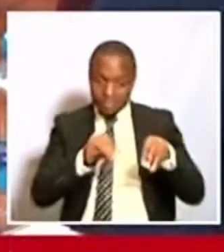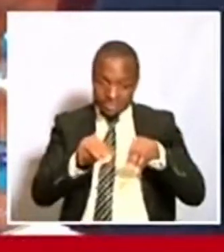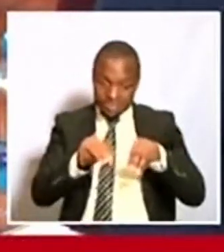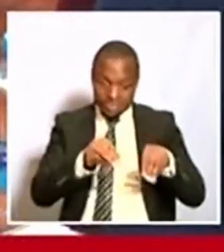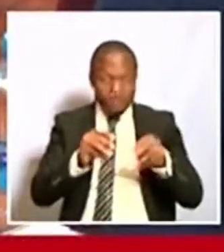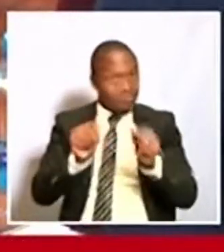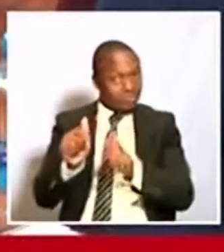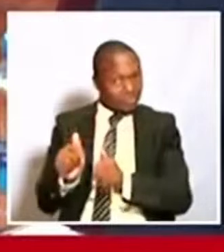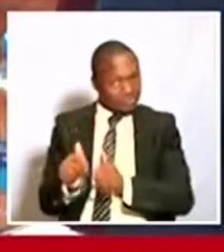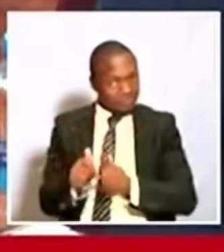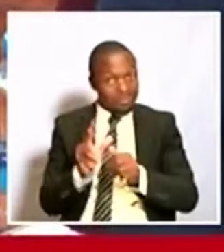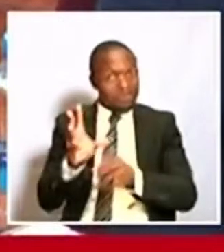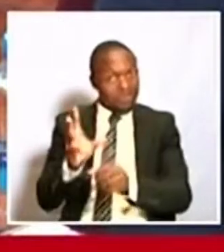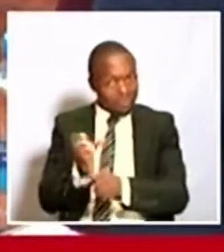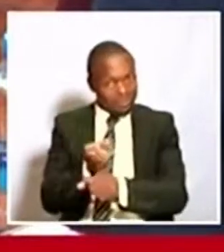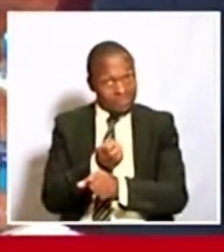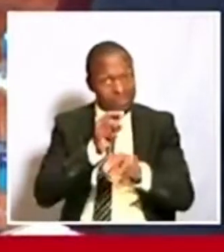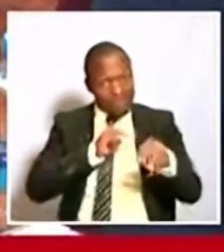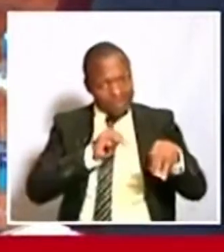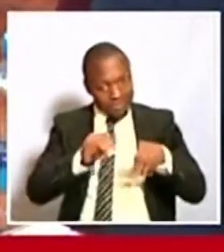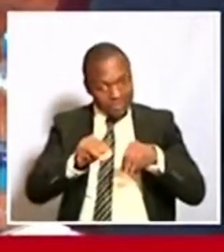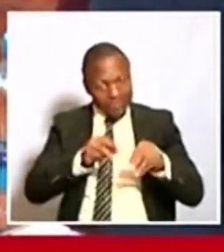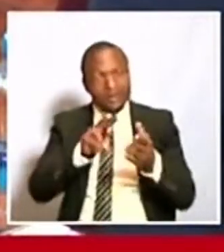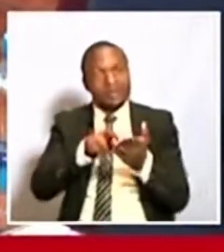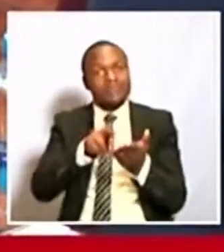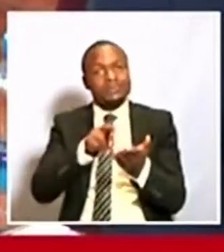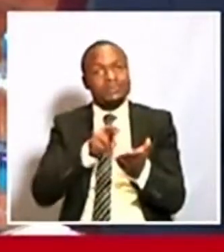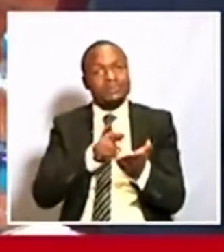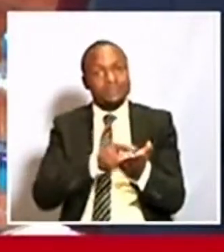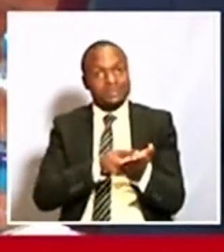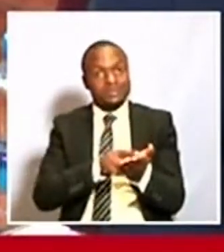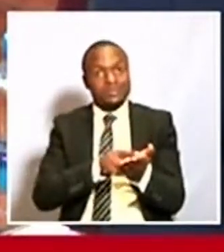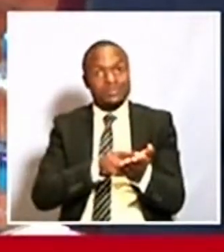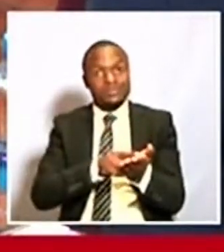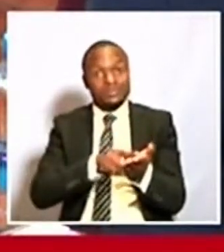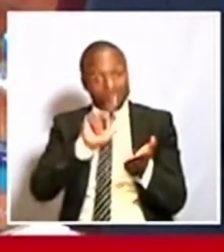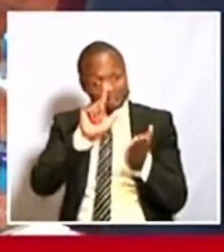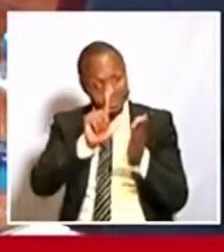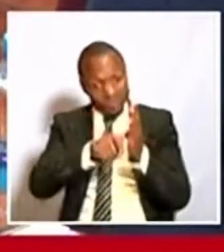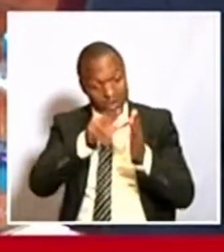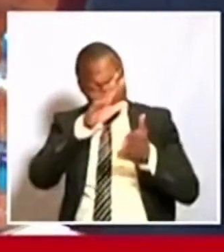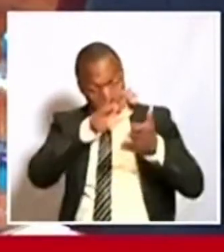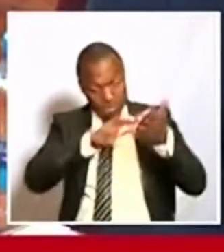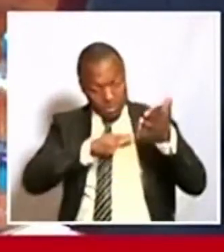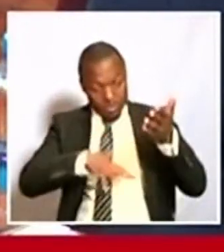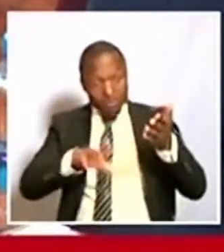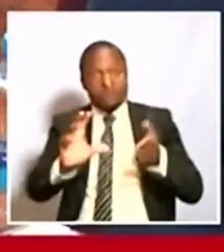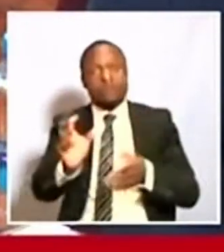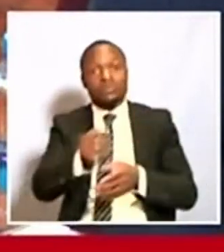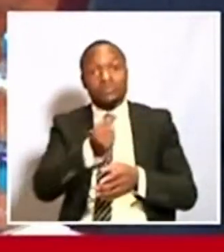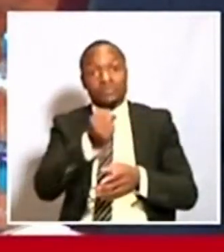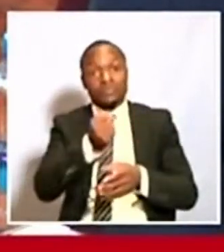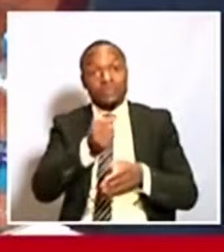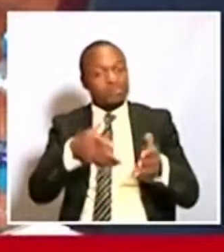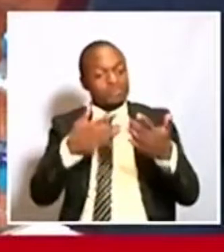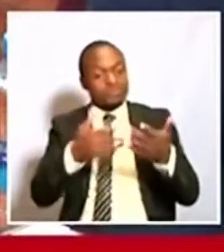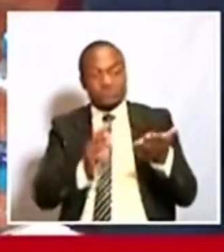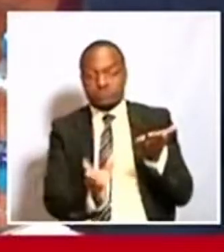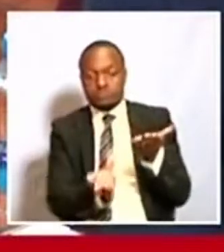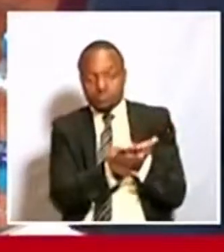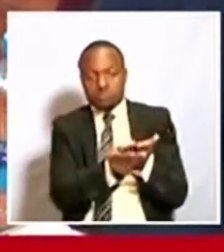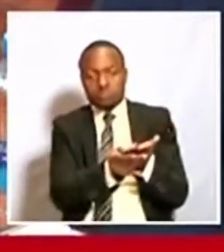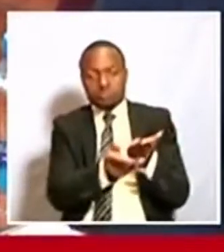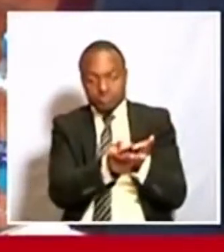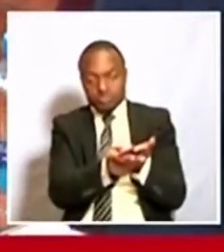is that management reports that all minutes have been retrieved, copies made and attached to